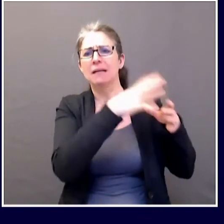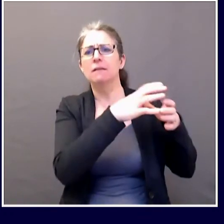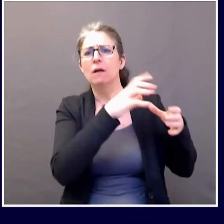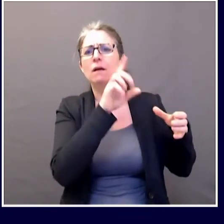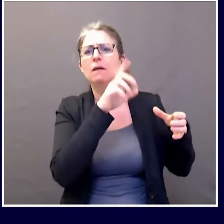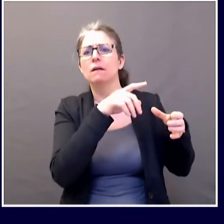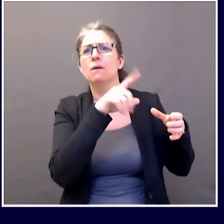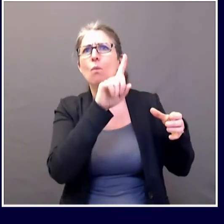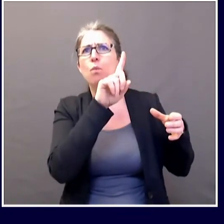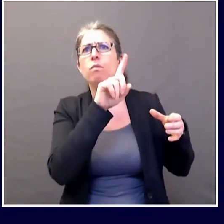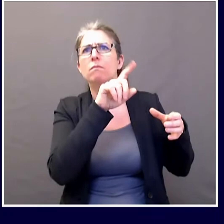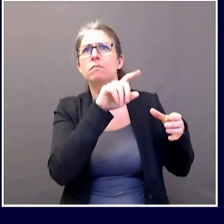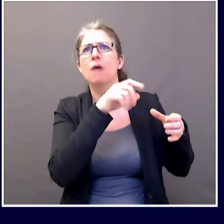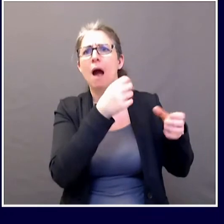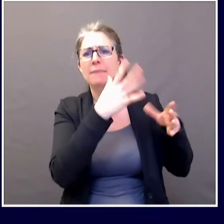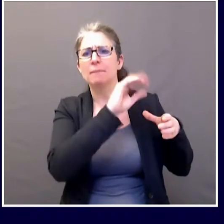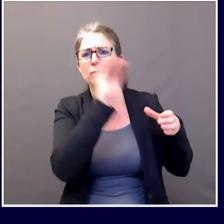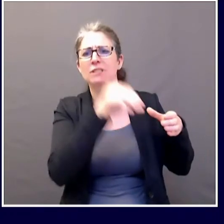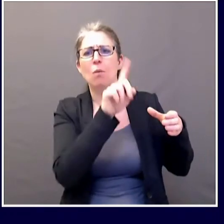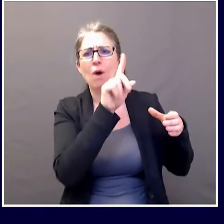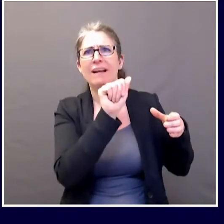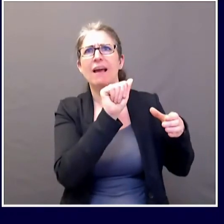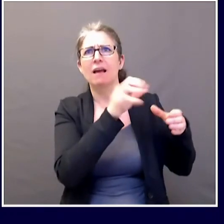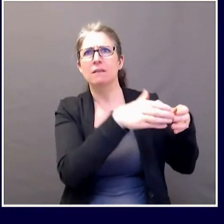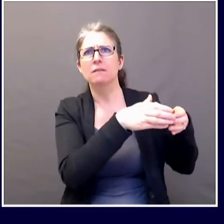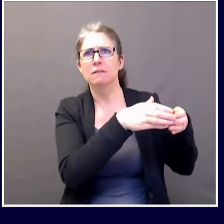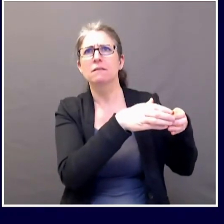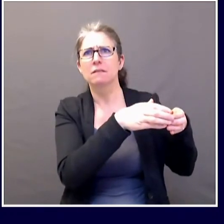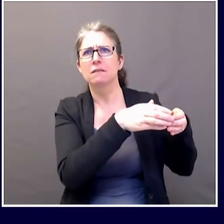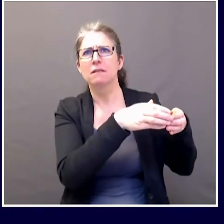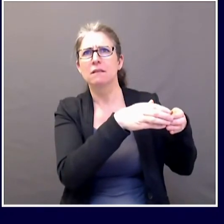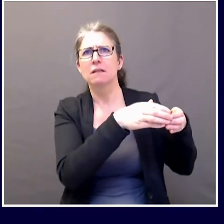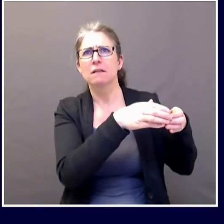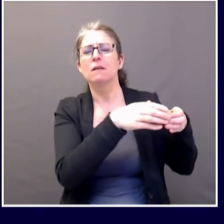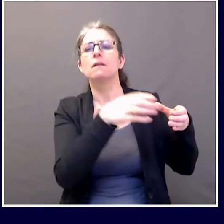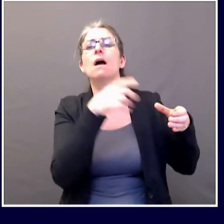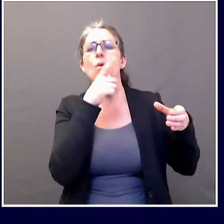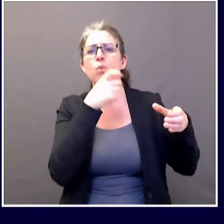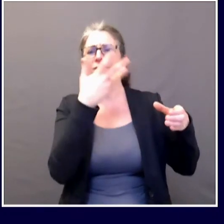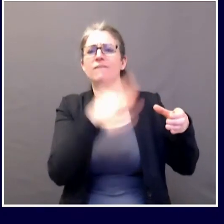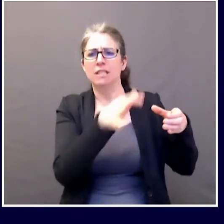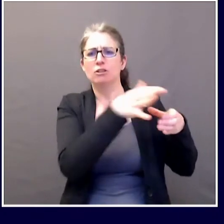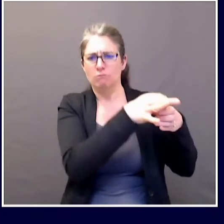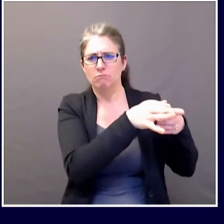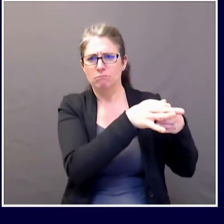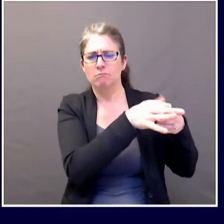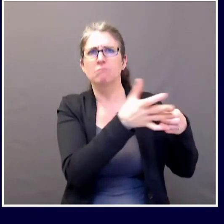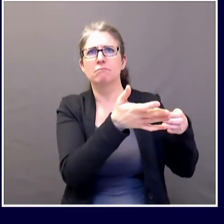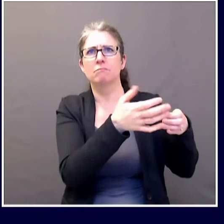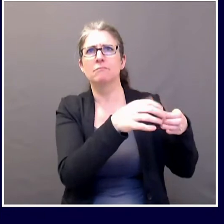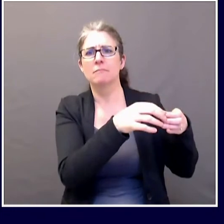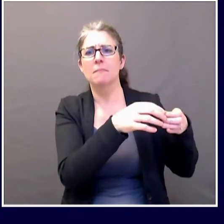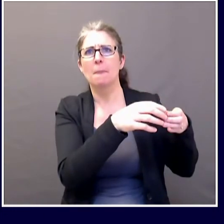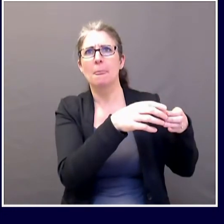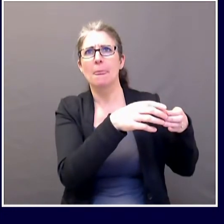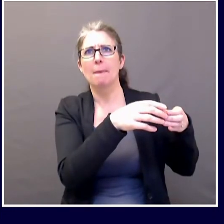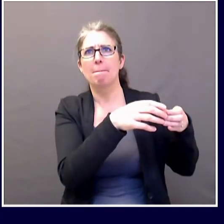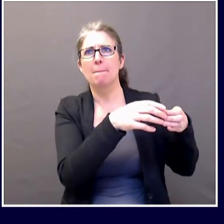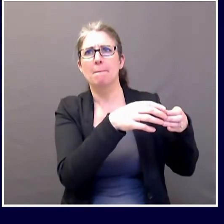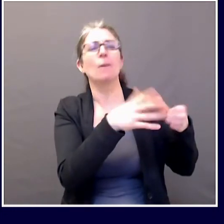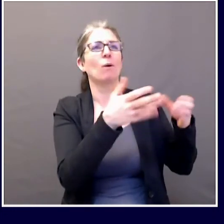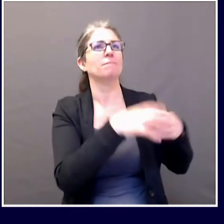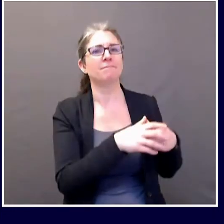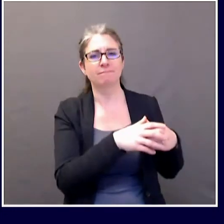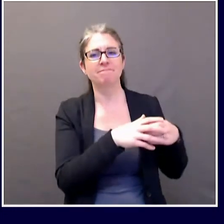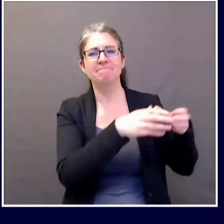numbers. I don't have them locked away in a manner that I would feel comfortable announcing. I might have some of the digits